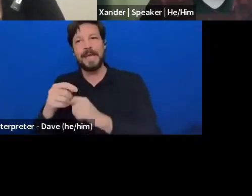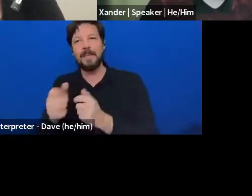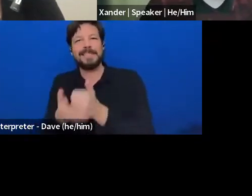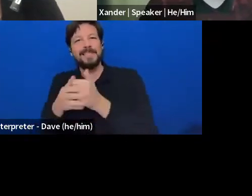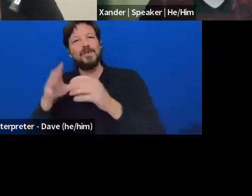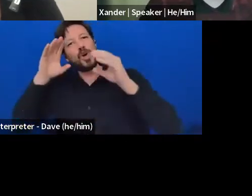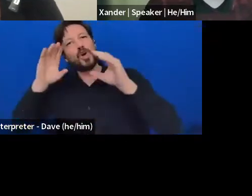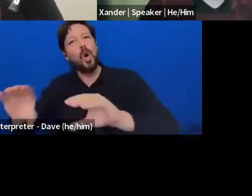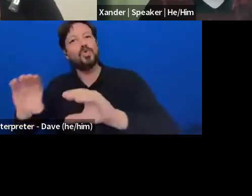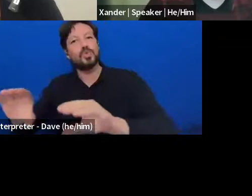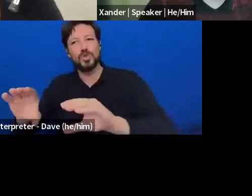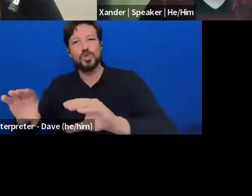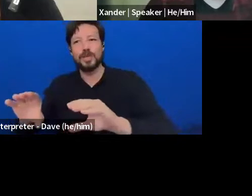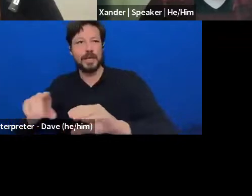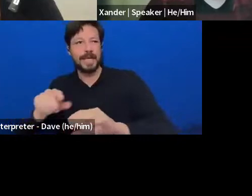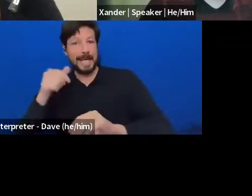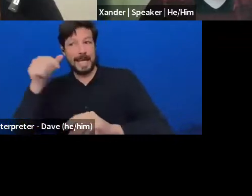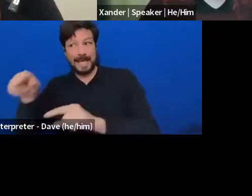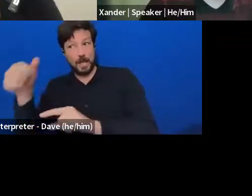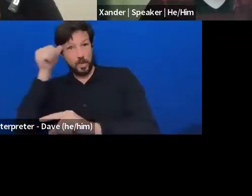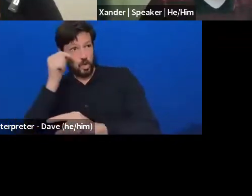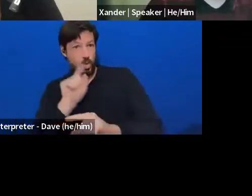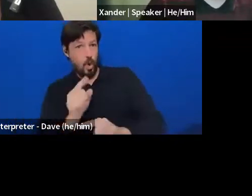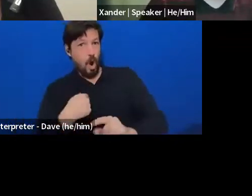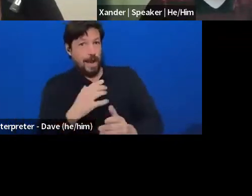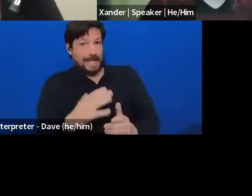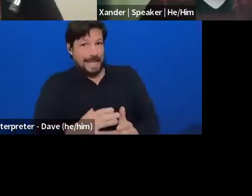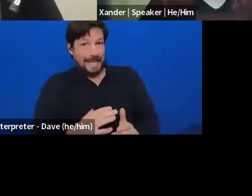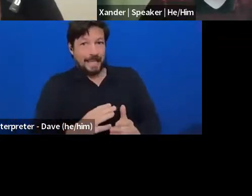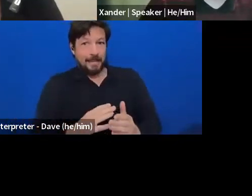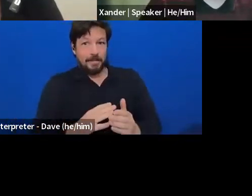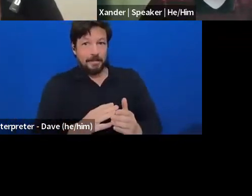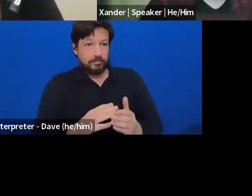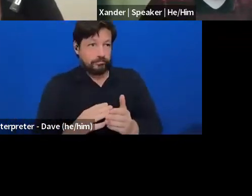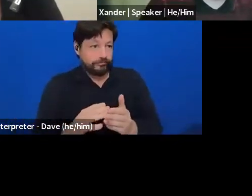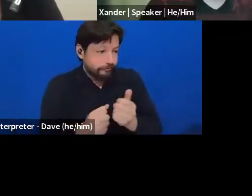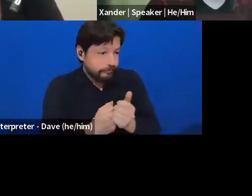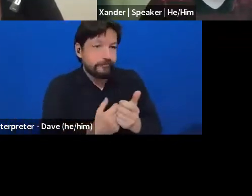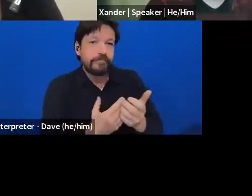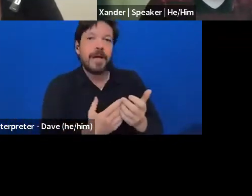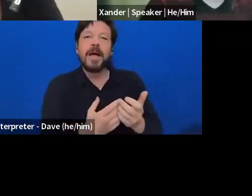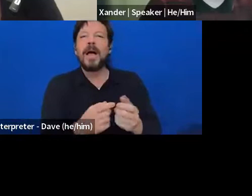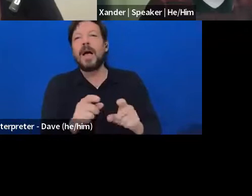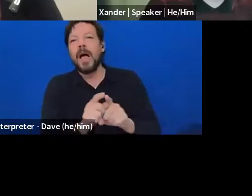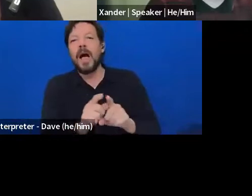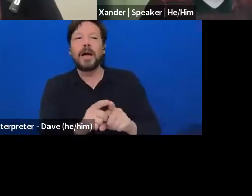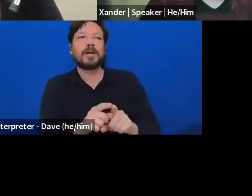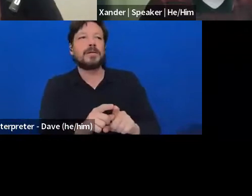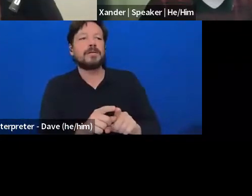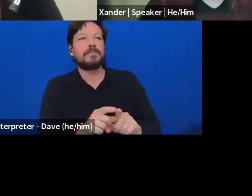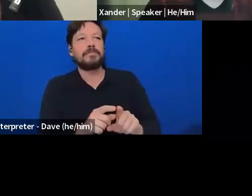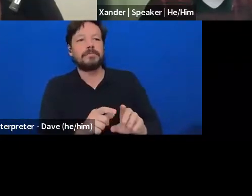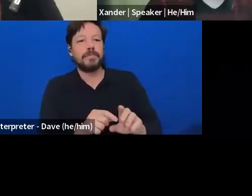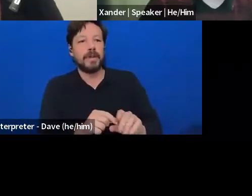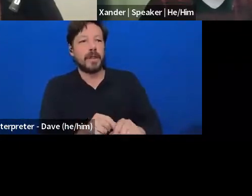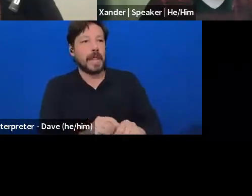really know what I needed in those situations, like breaking things down, like saying, stop, you're going to